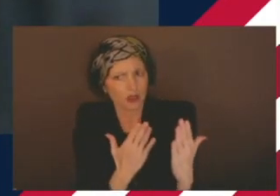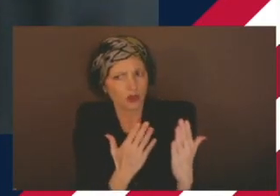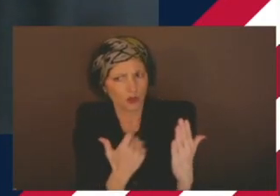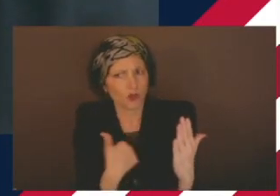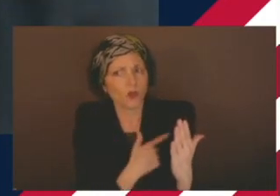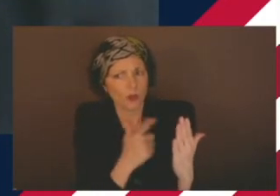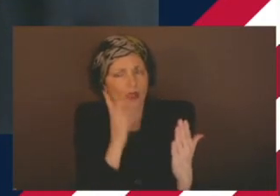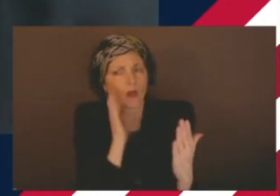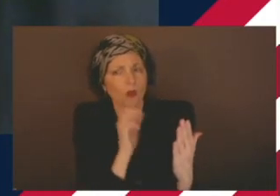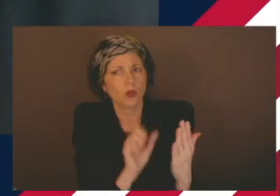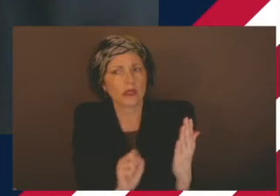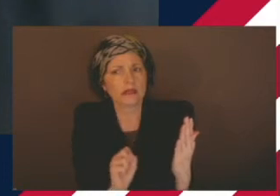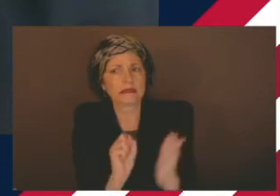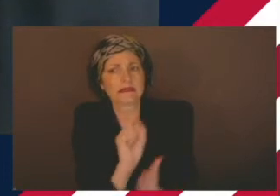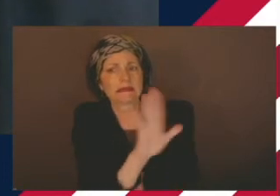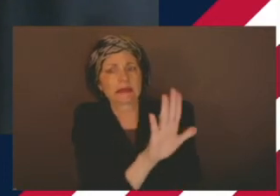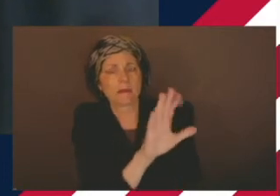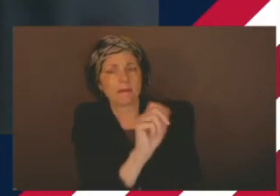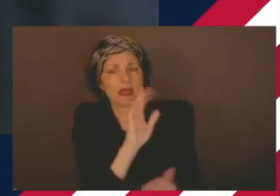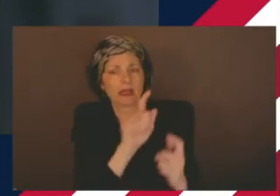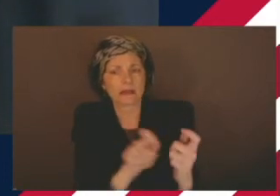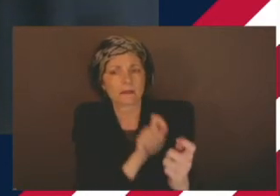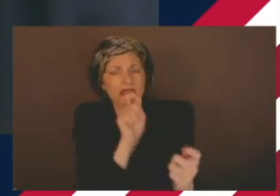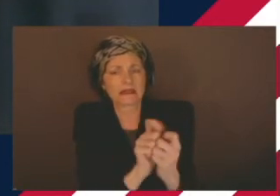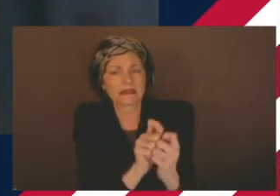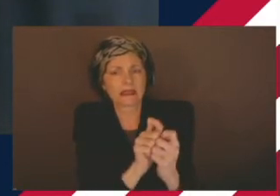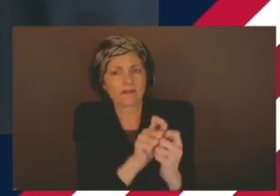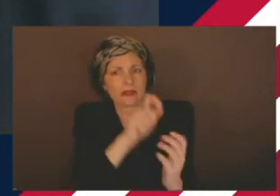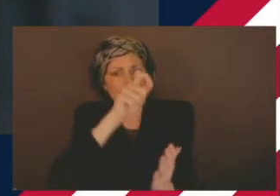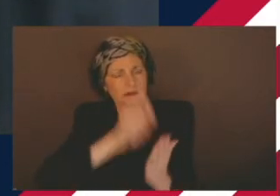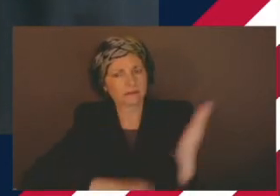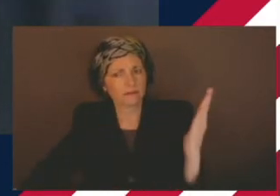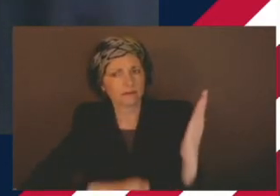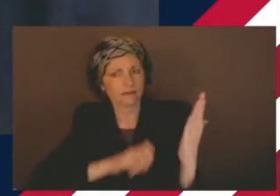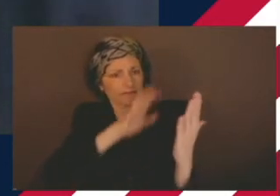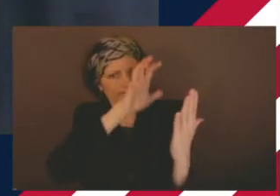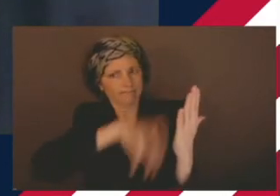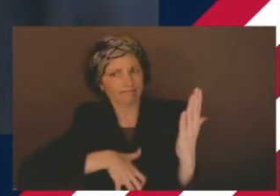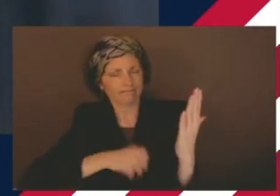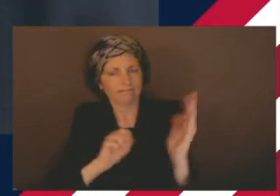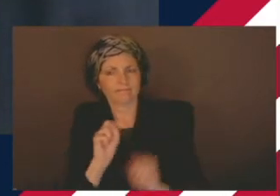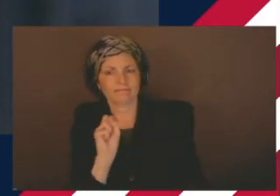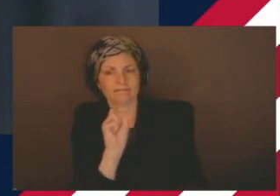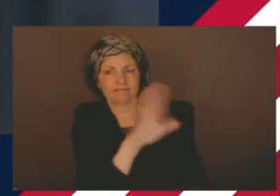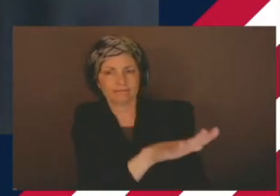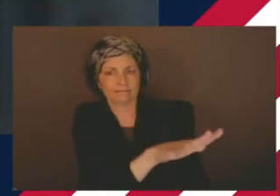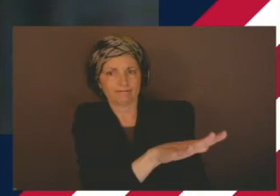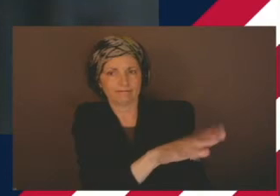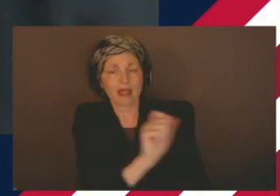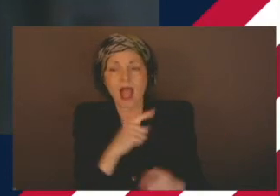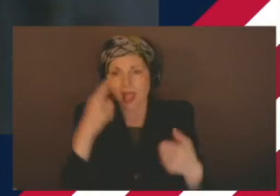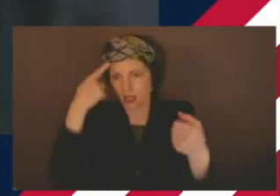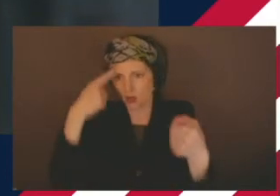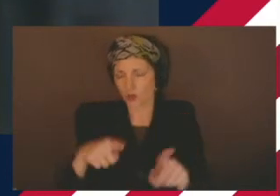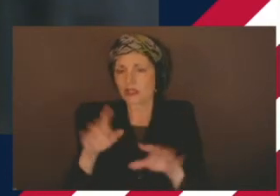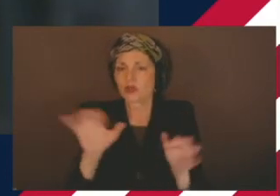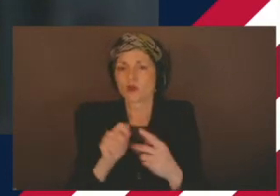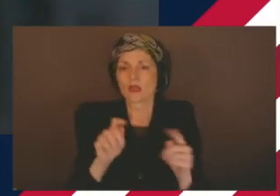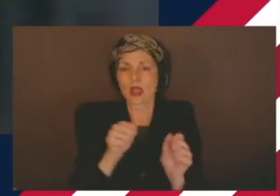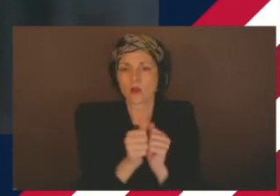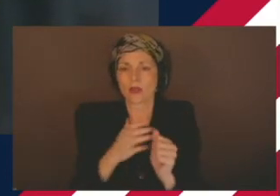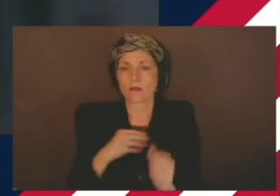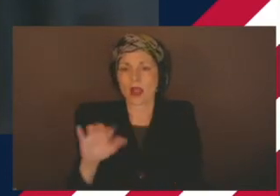full platform to the drafting by email. I greet you today on behalf of our co-chair, Reverend Dr. Liz Theo Harris,